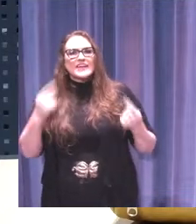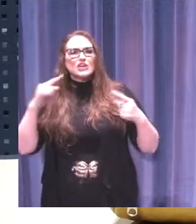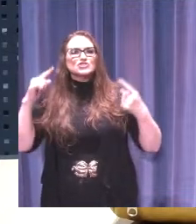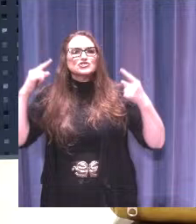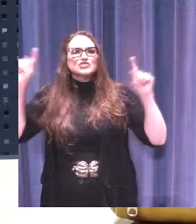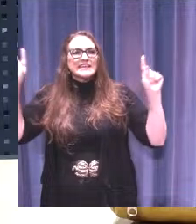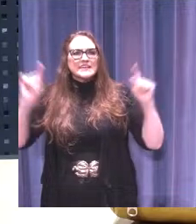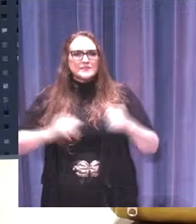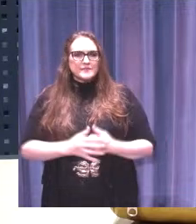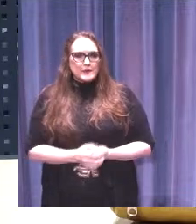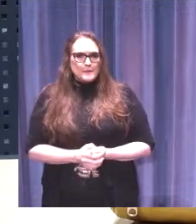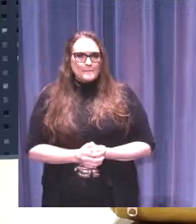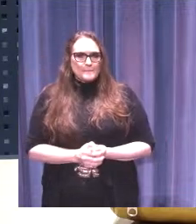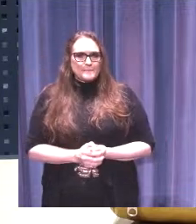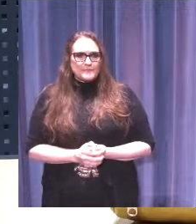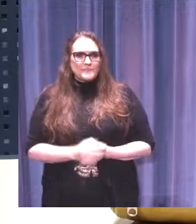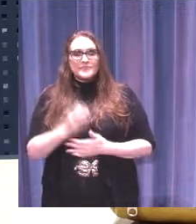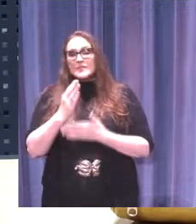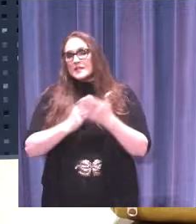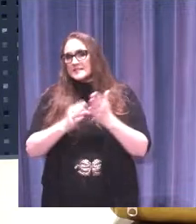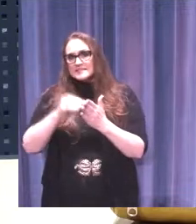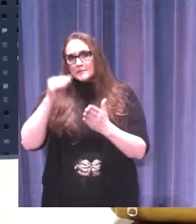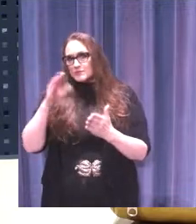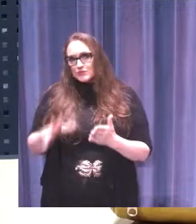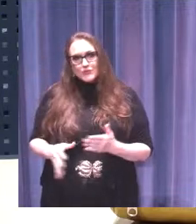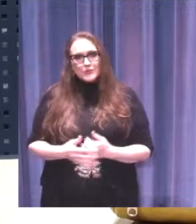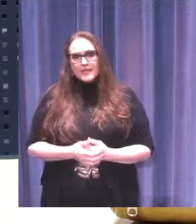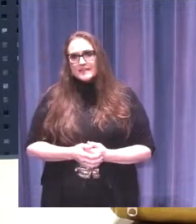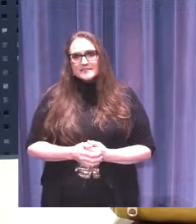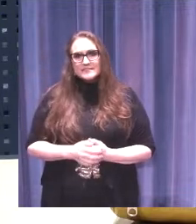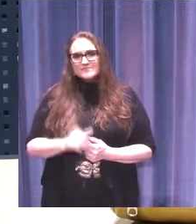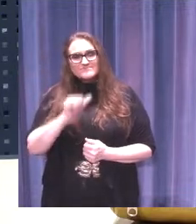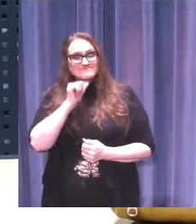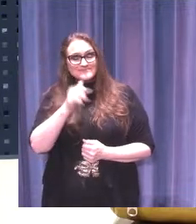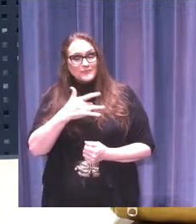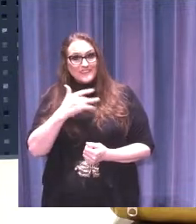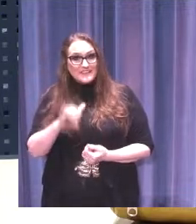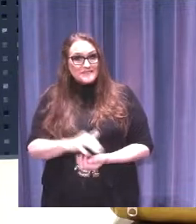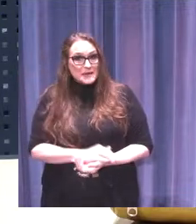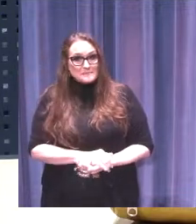achieve. And some students just don't feel that.